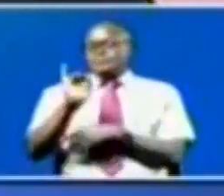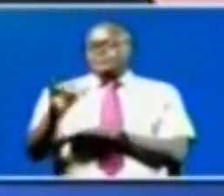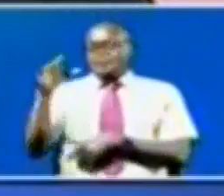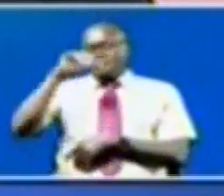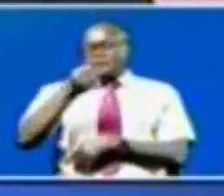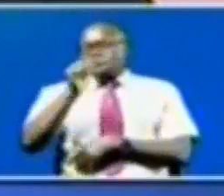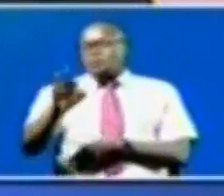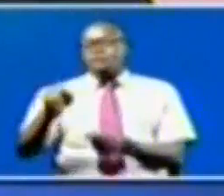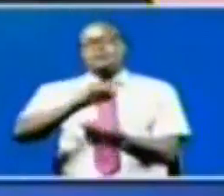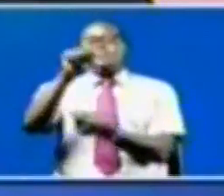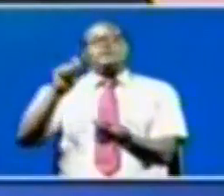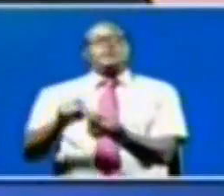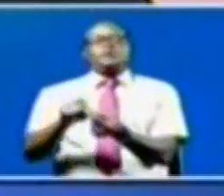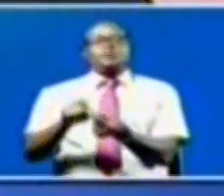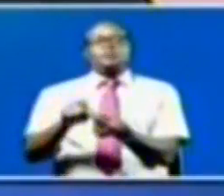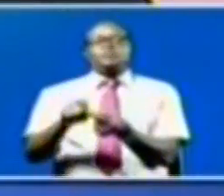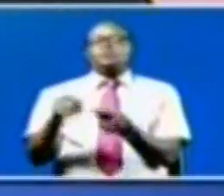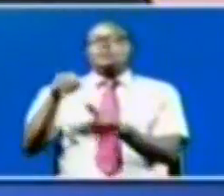of specification,